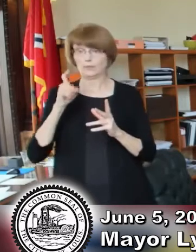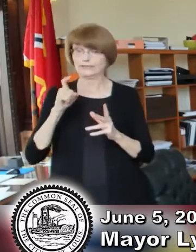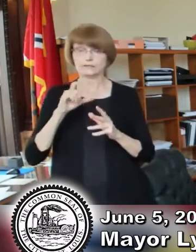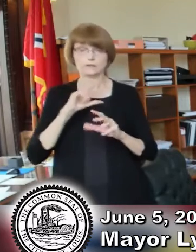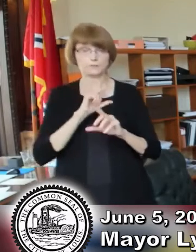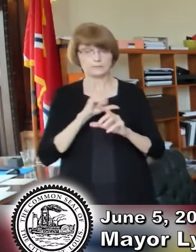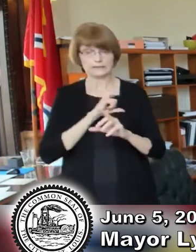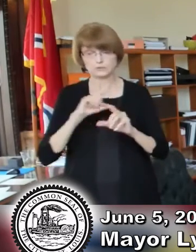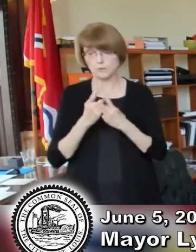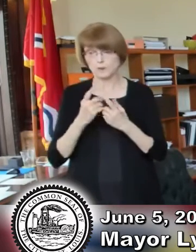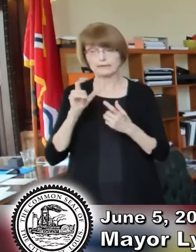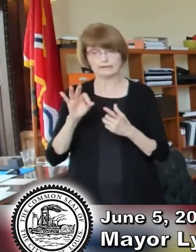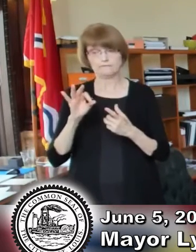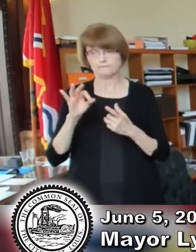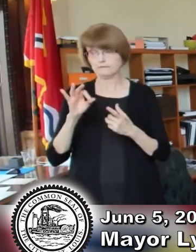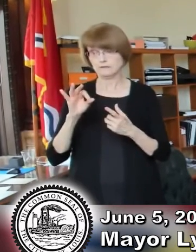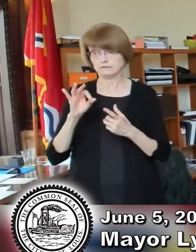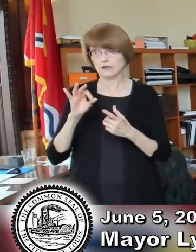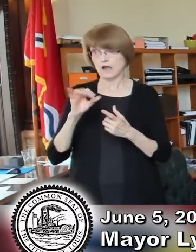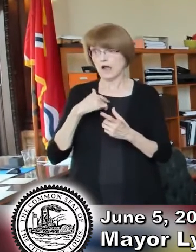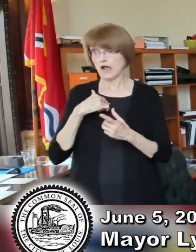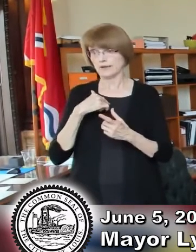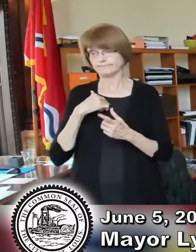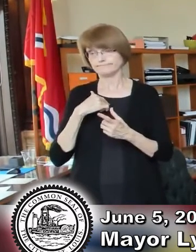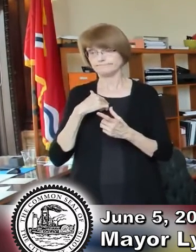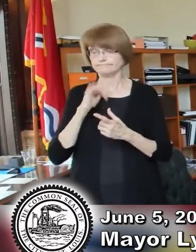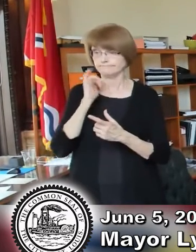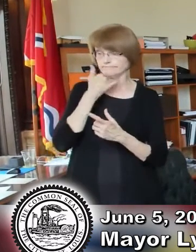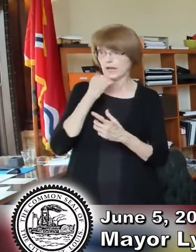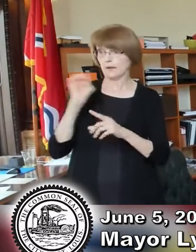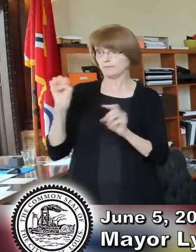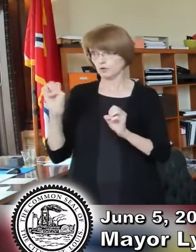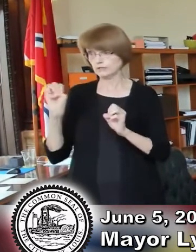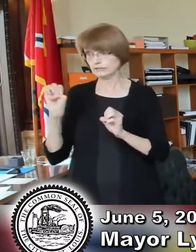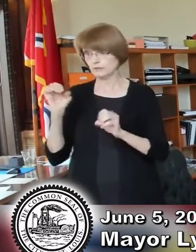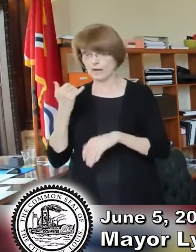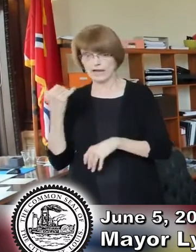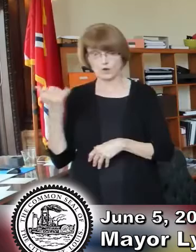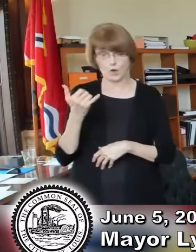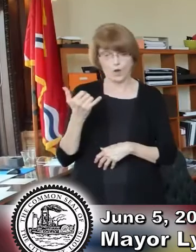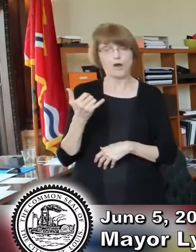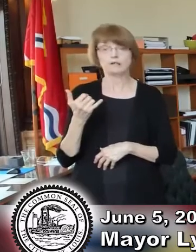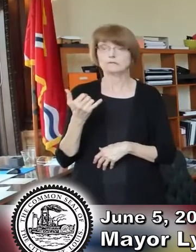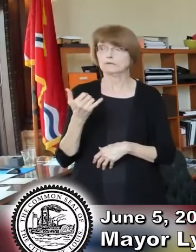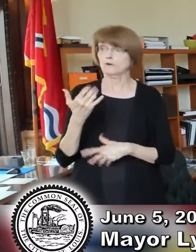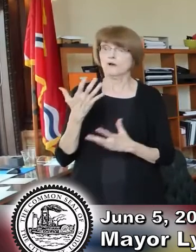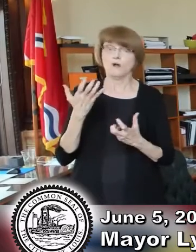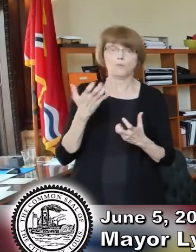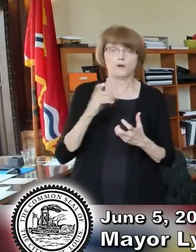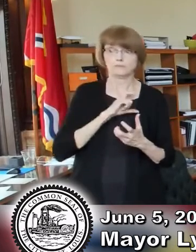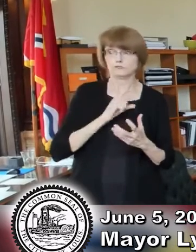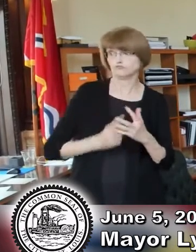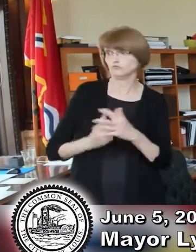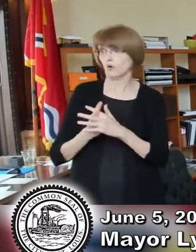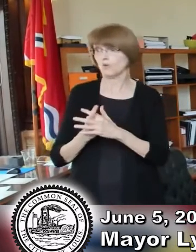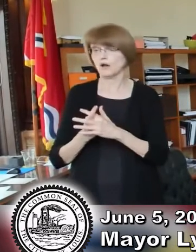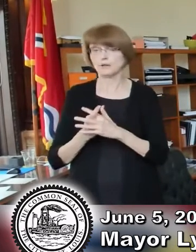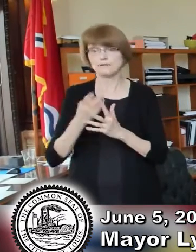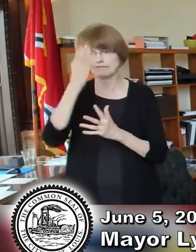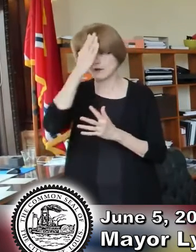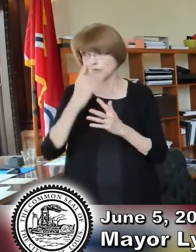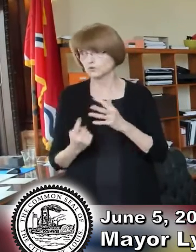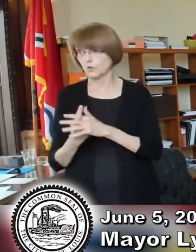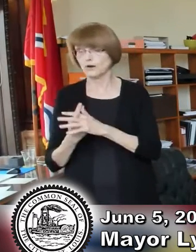call 911, I sure hope they show up, just like I hope the fire department shows up. I don't think there's been any